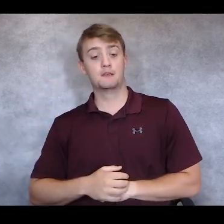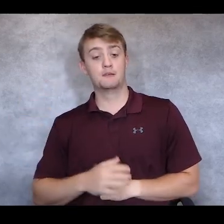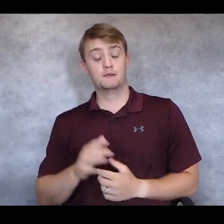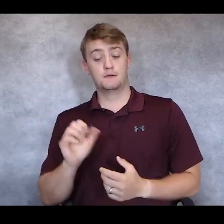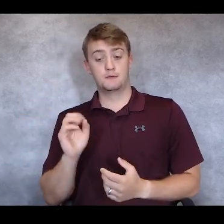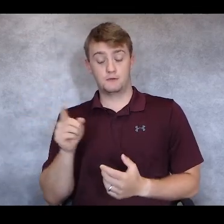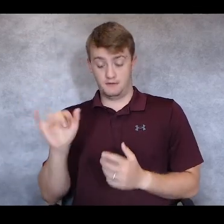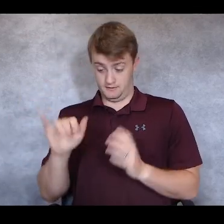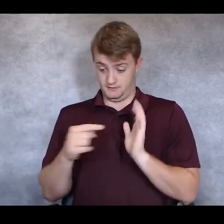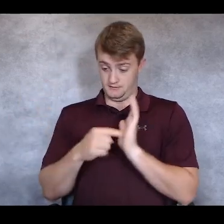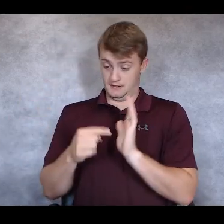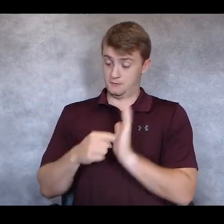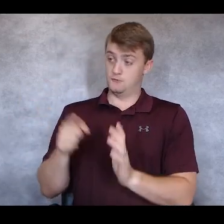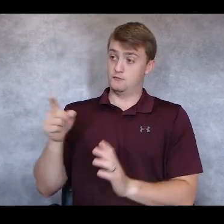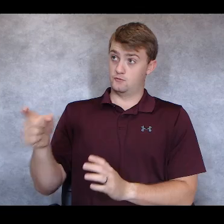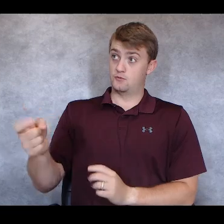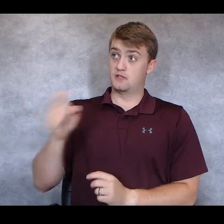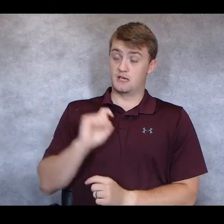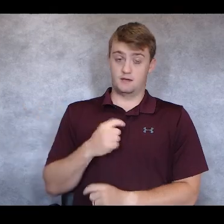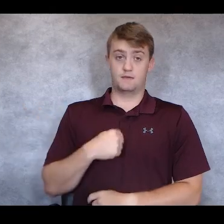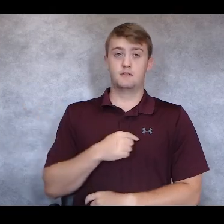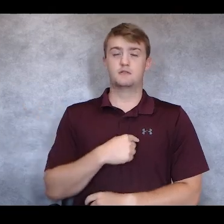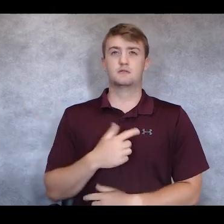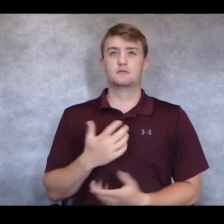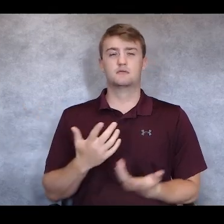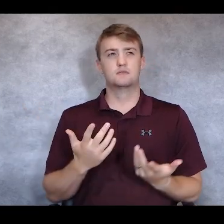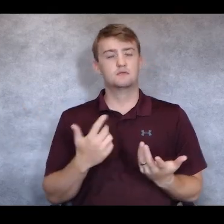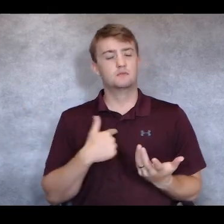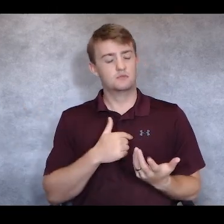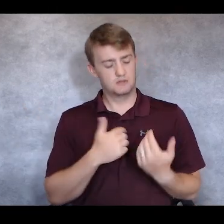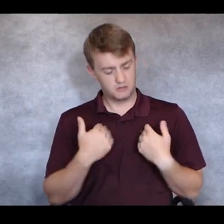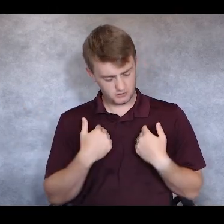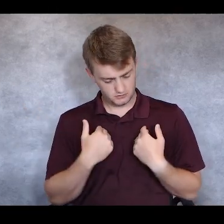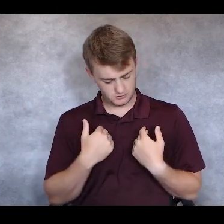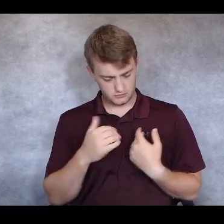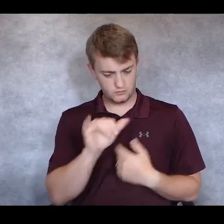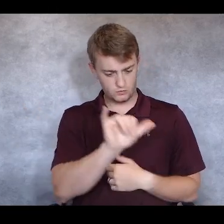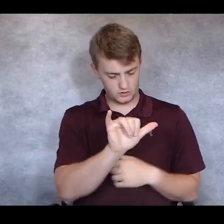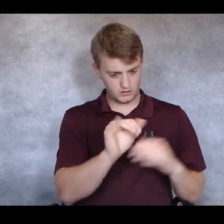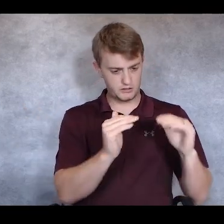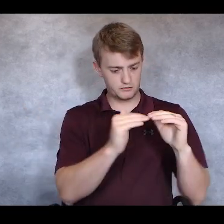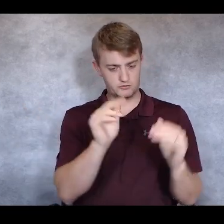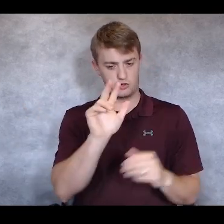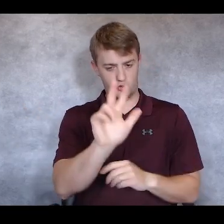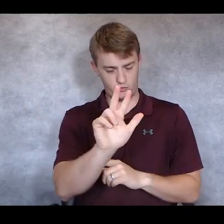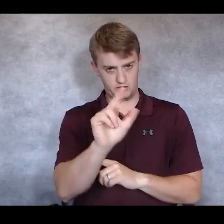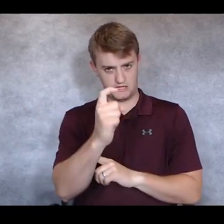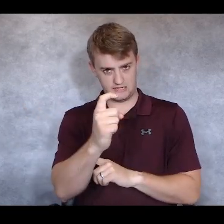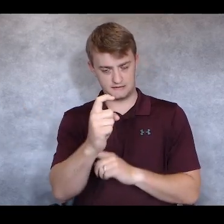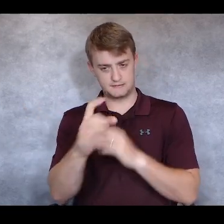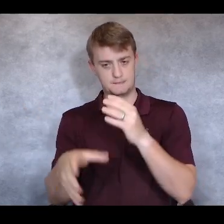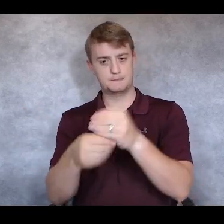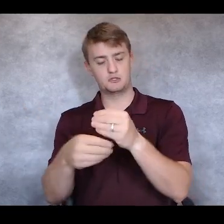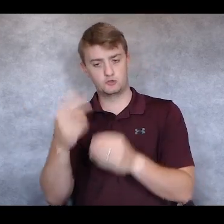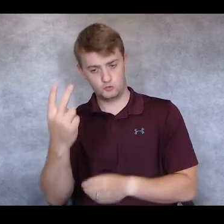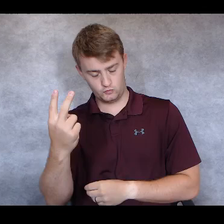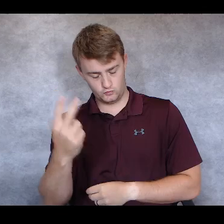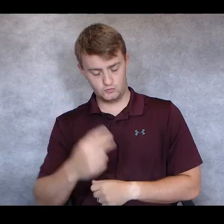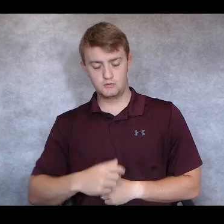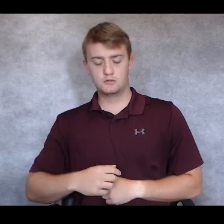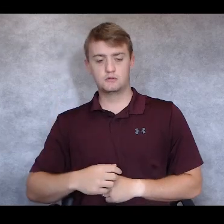So in the examples that you gave us, we had, let's see, y equals 3x plus